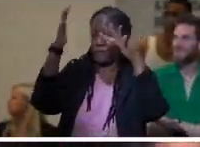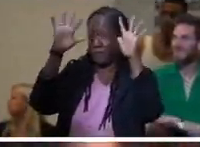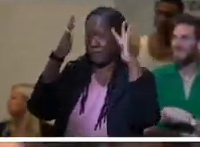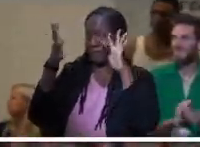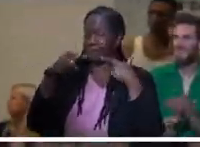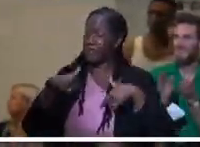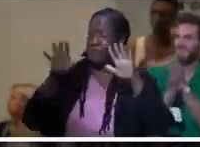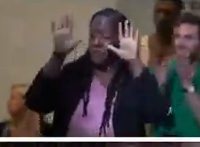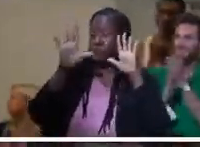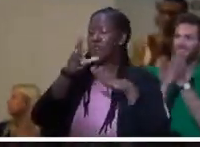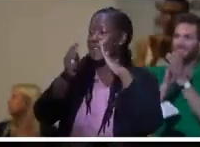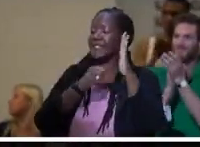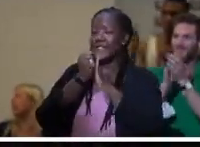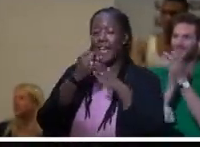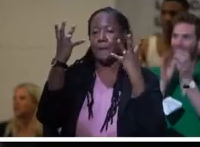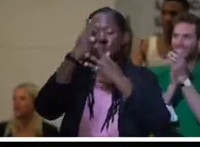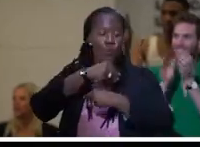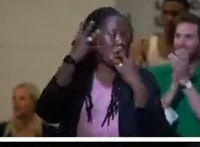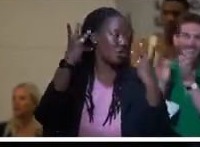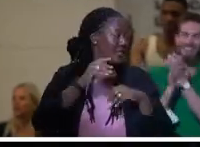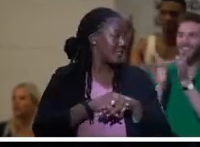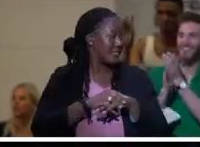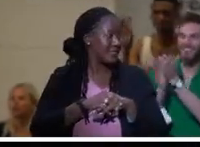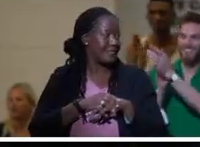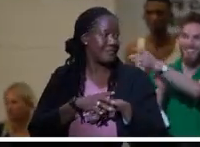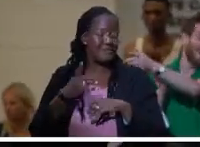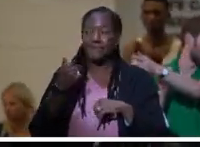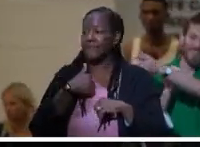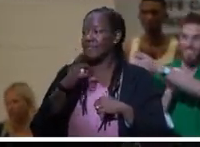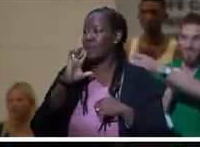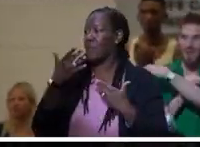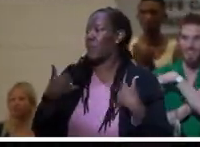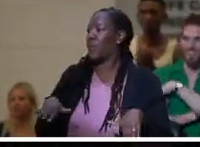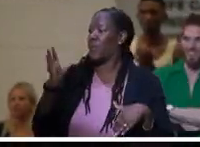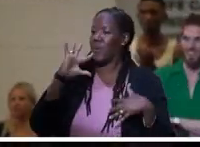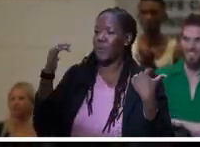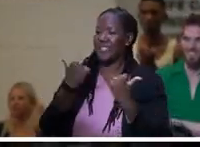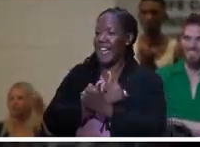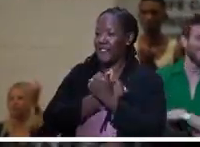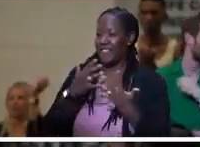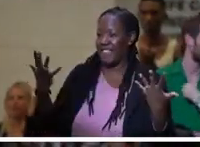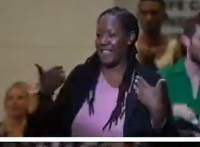Absolutely gorgeous. That red dress is everything. It is.